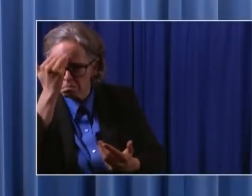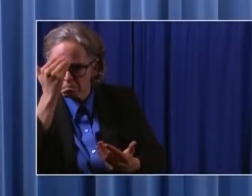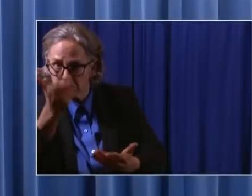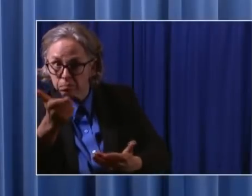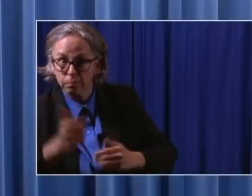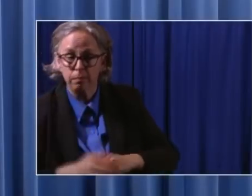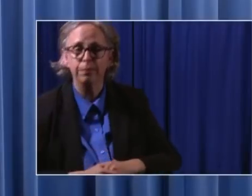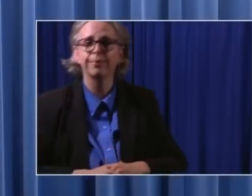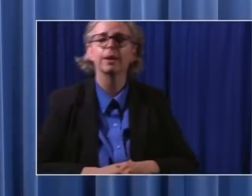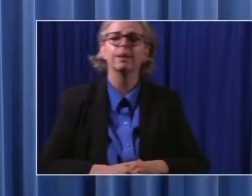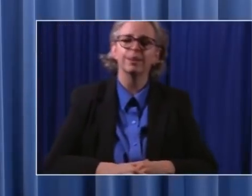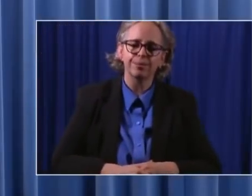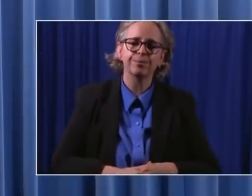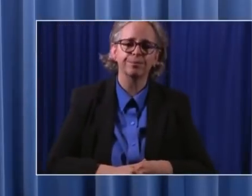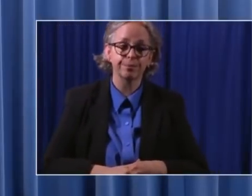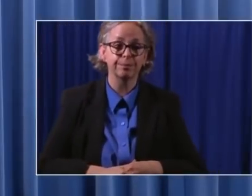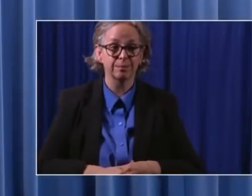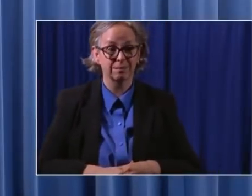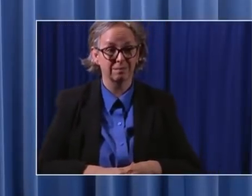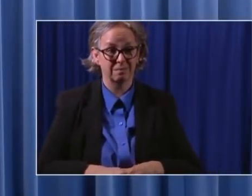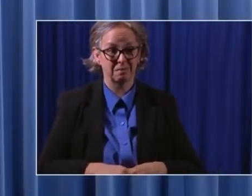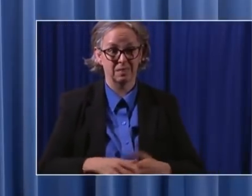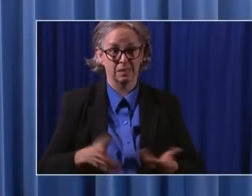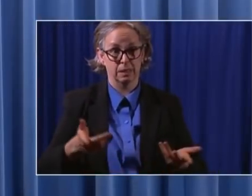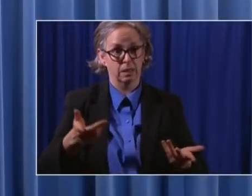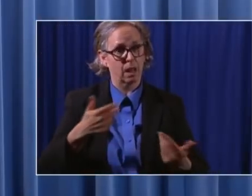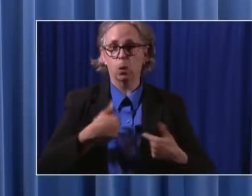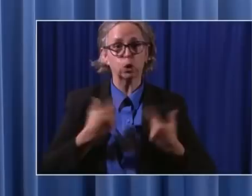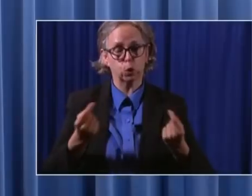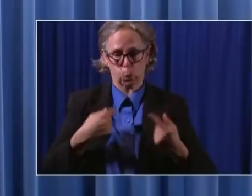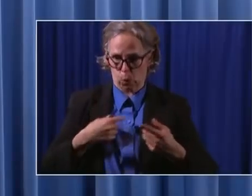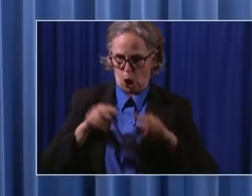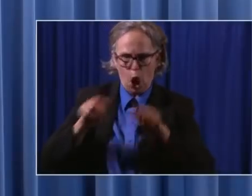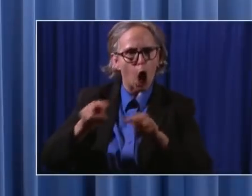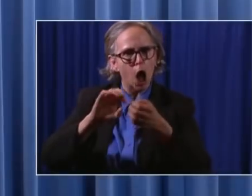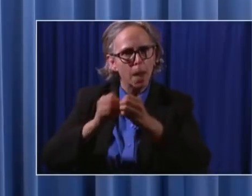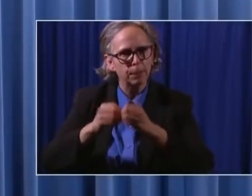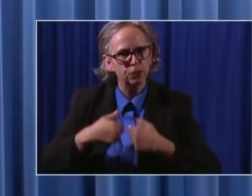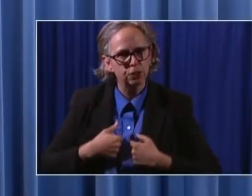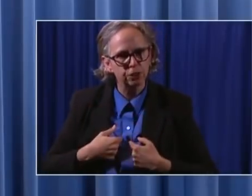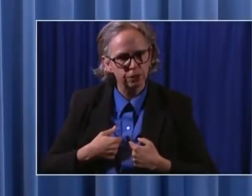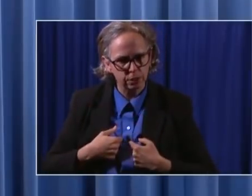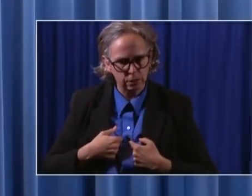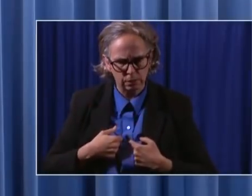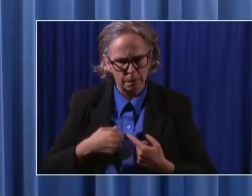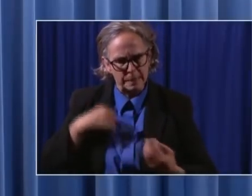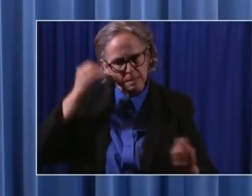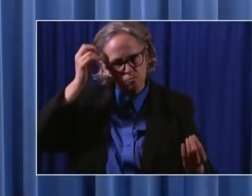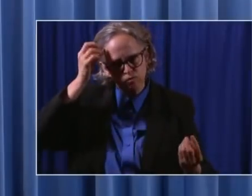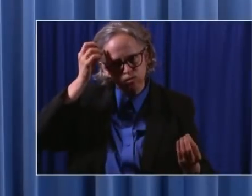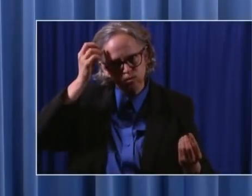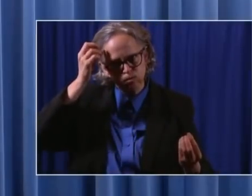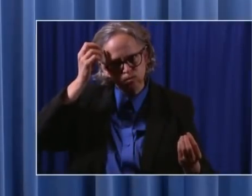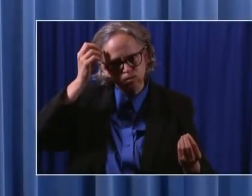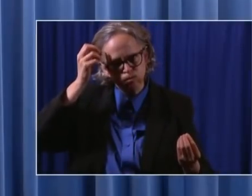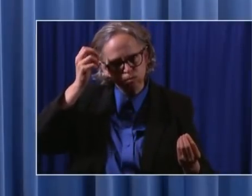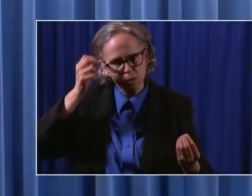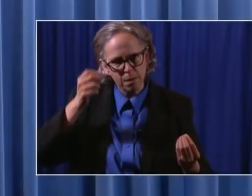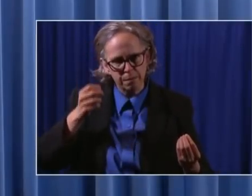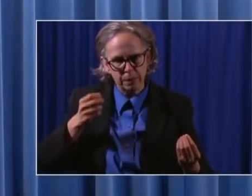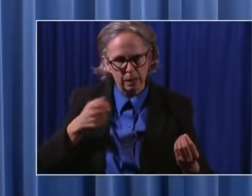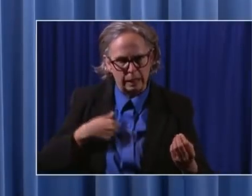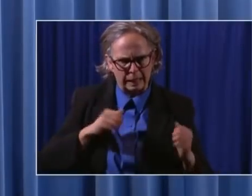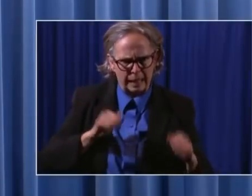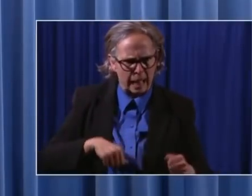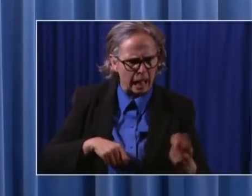Look, we're monitoring these numbers, and we're looking at, and we're trying to see what is going on.